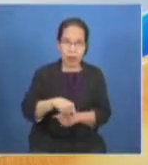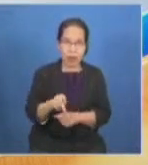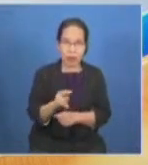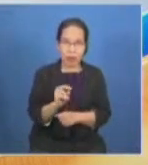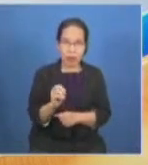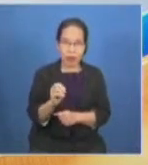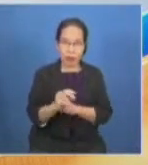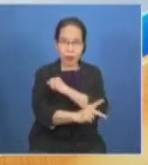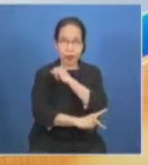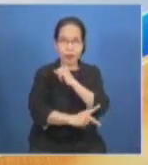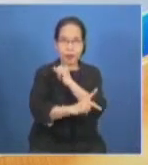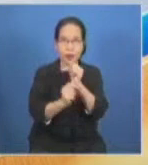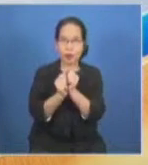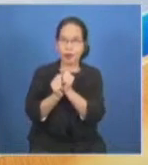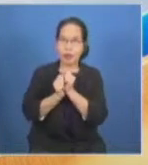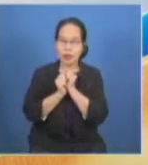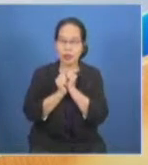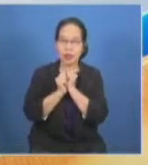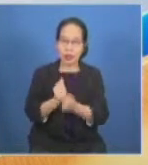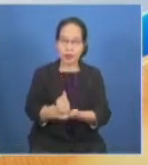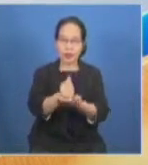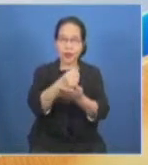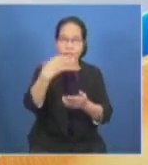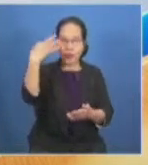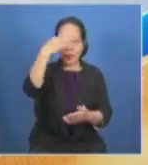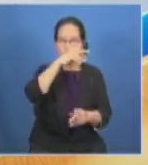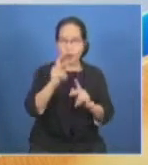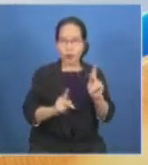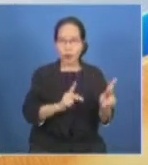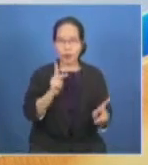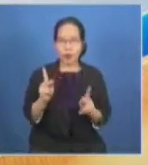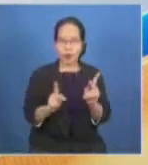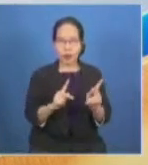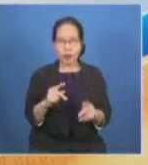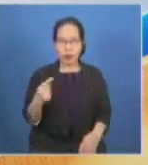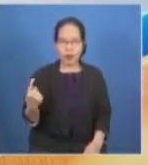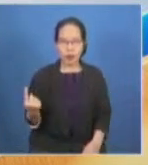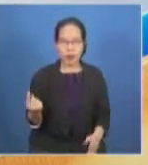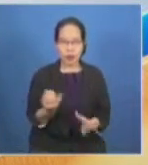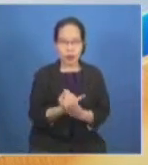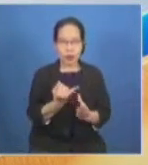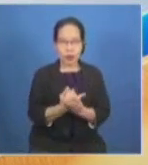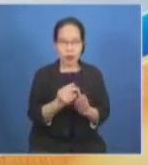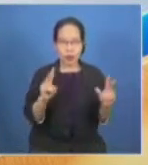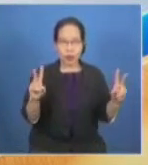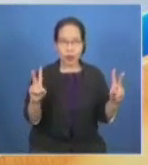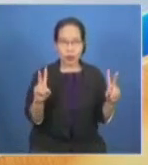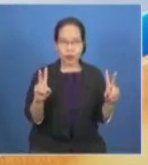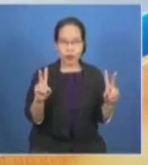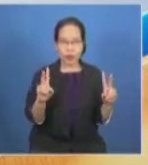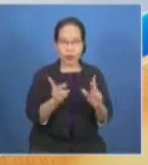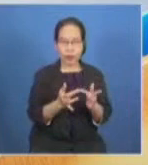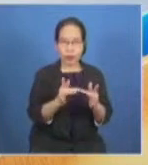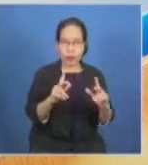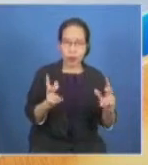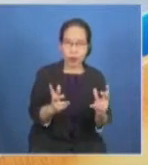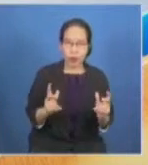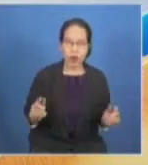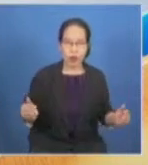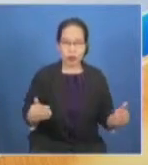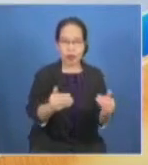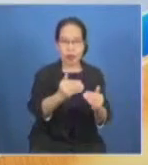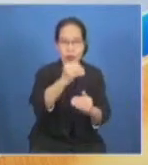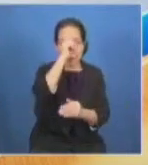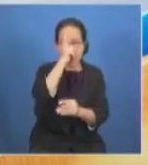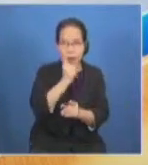in Quirino Province. They will be with us in reaching out to our fellow men, especially those who are in the virtual audience,